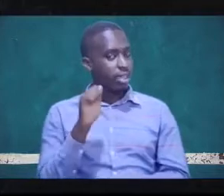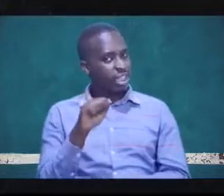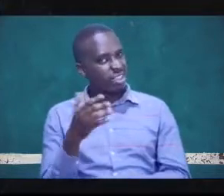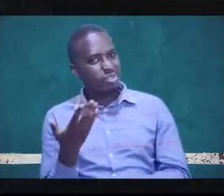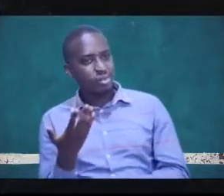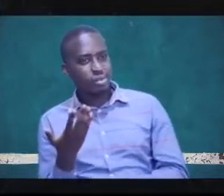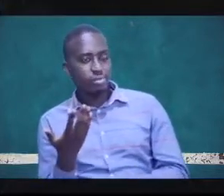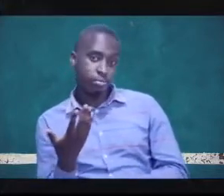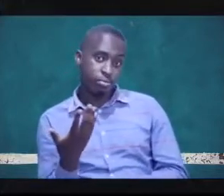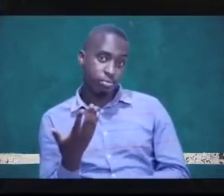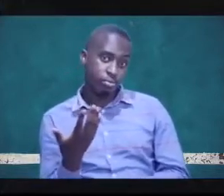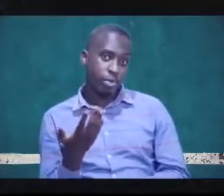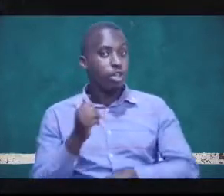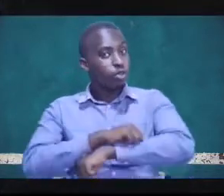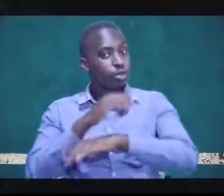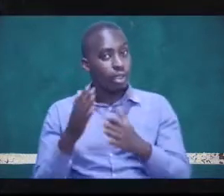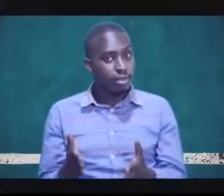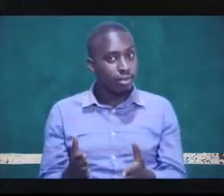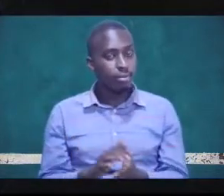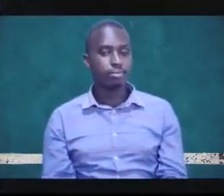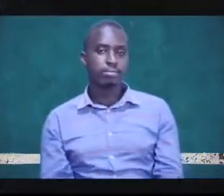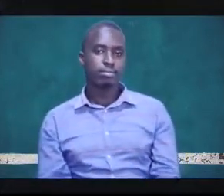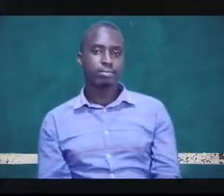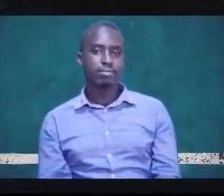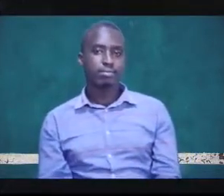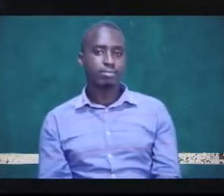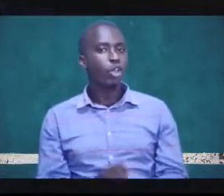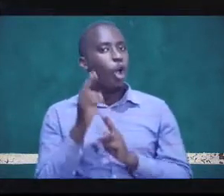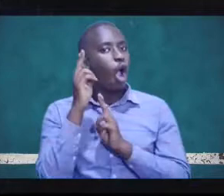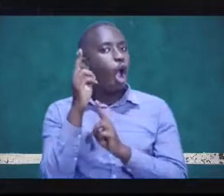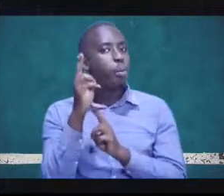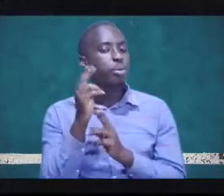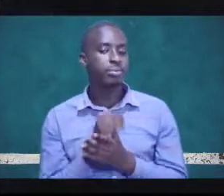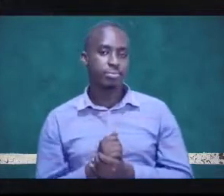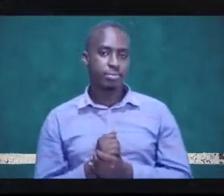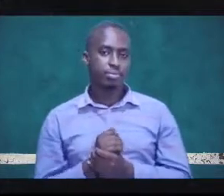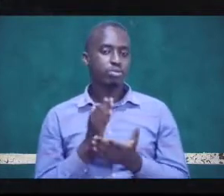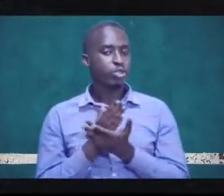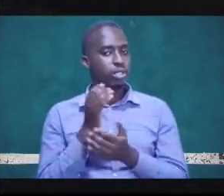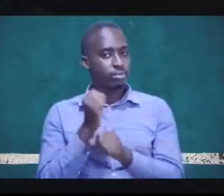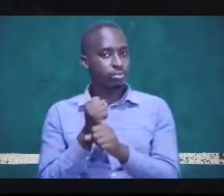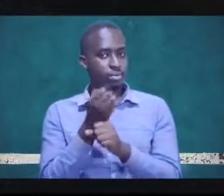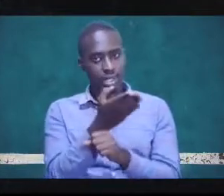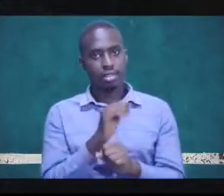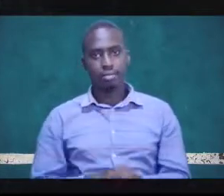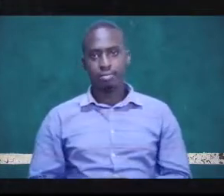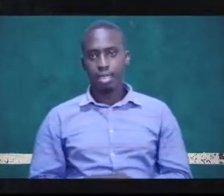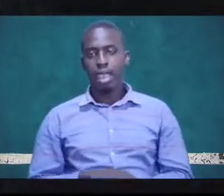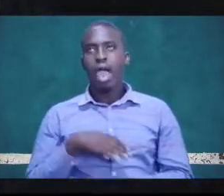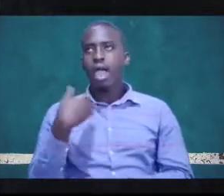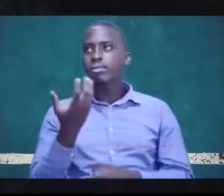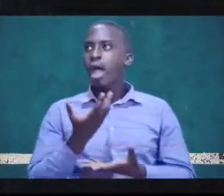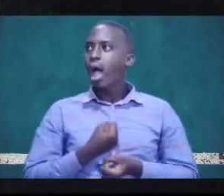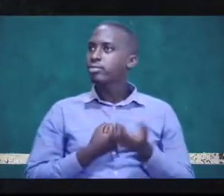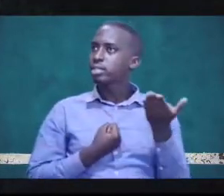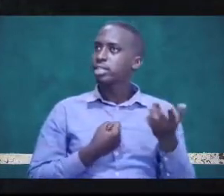Yes? Students, I hope you did that. Then let's have